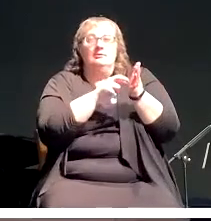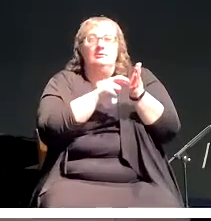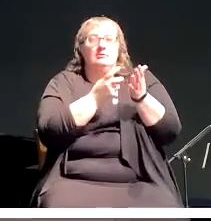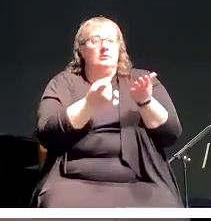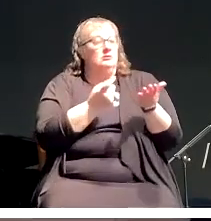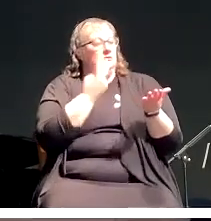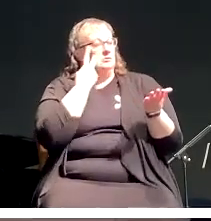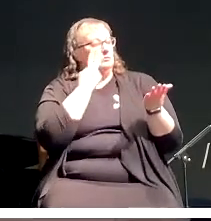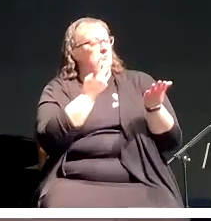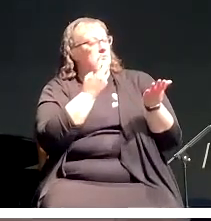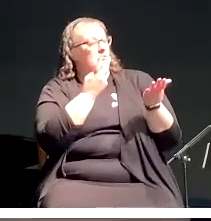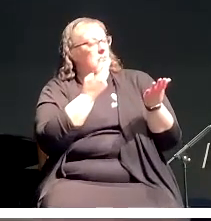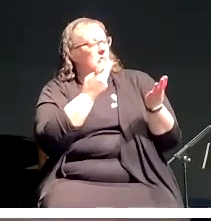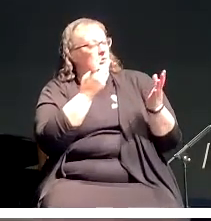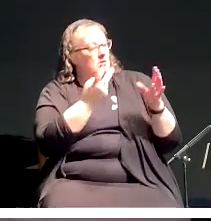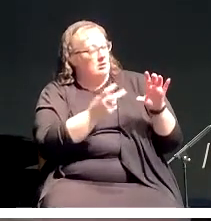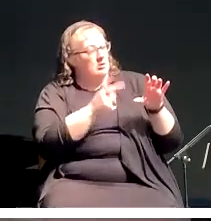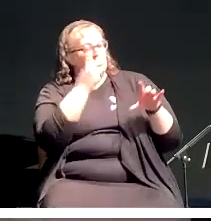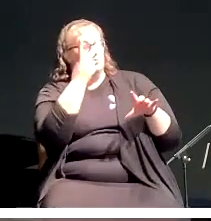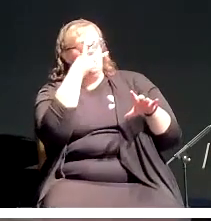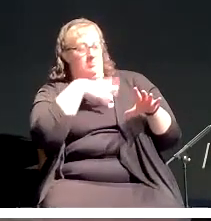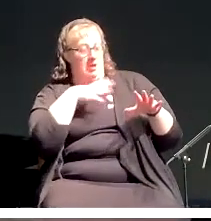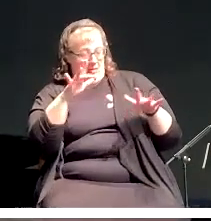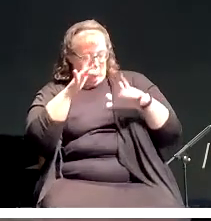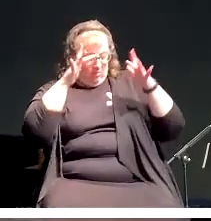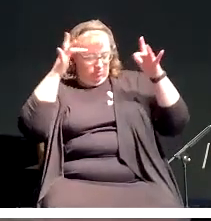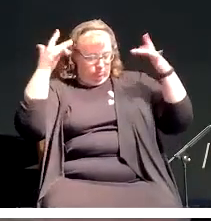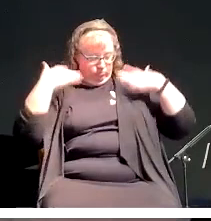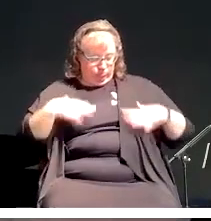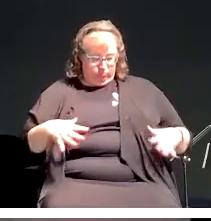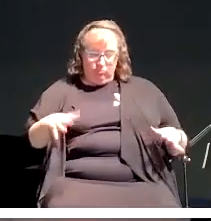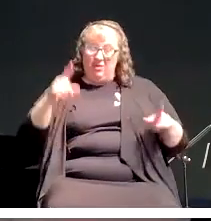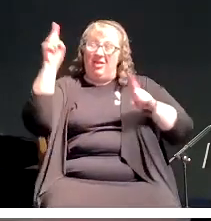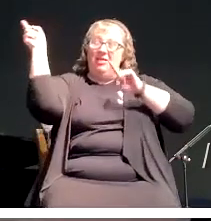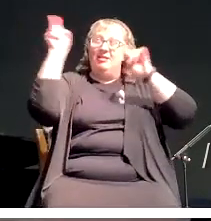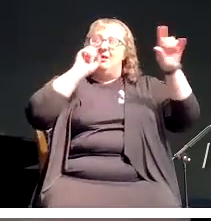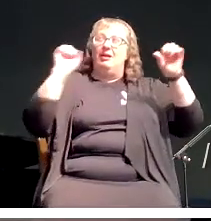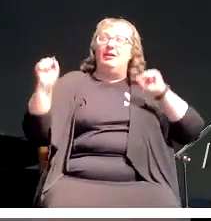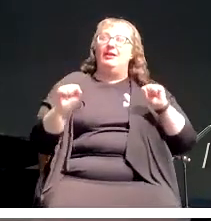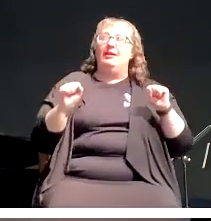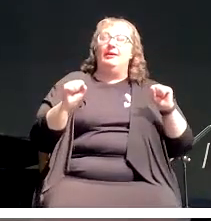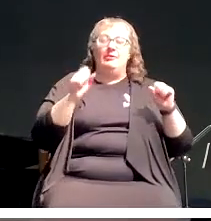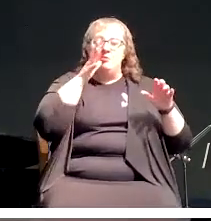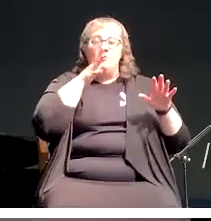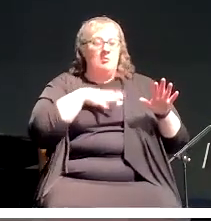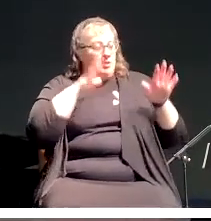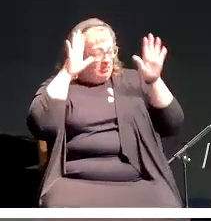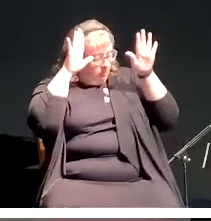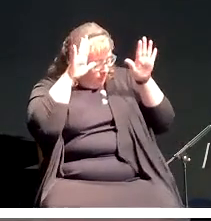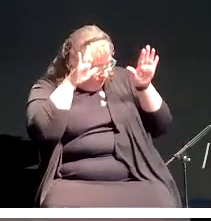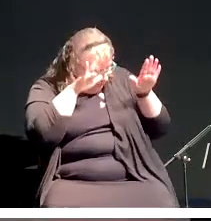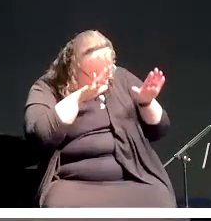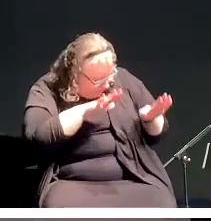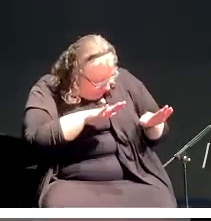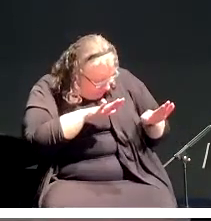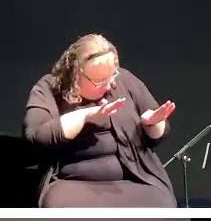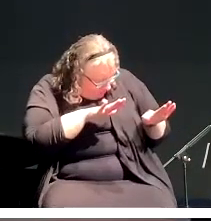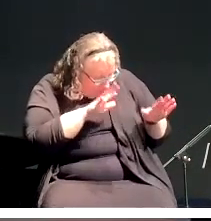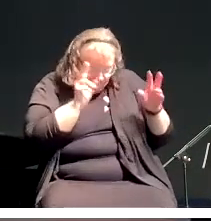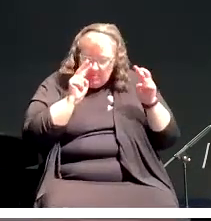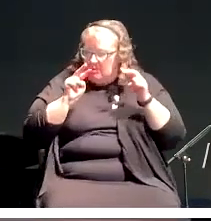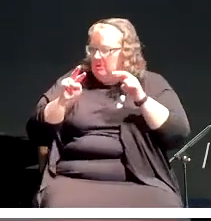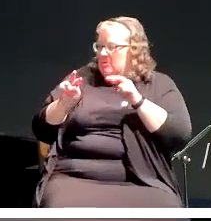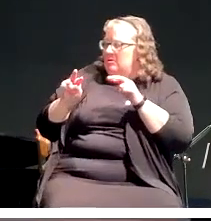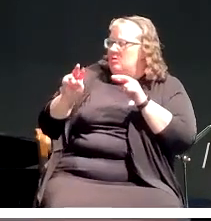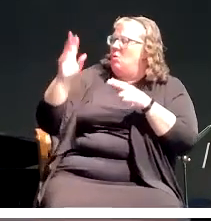them. In their fright, the women bowed down their faces to the ground. But the men said to them, 'Why do you look for the